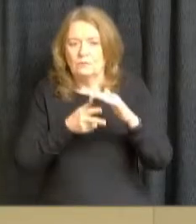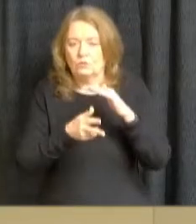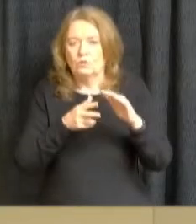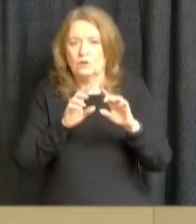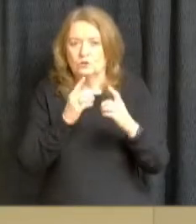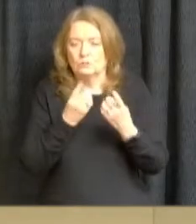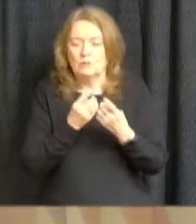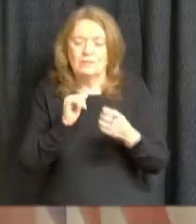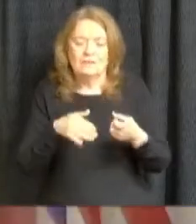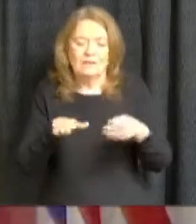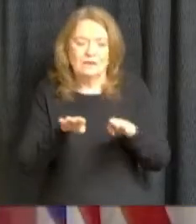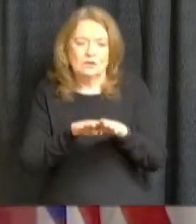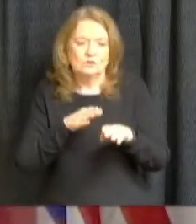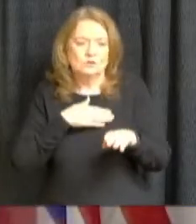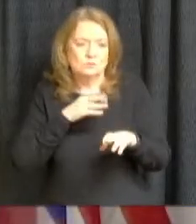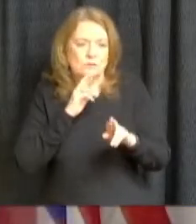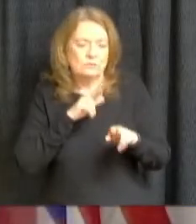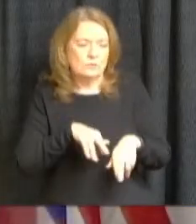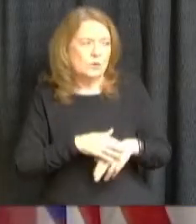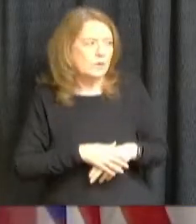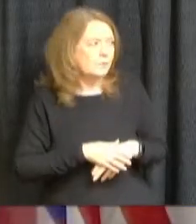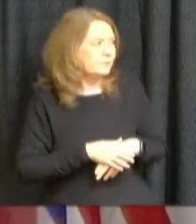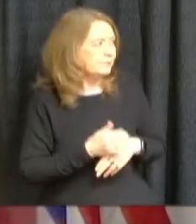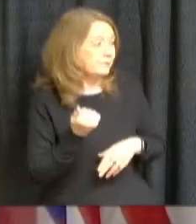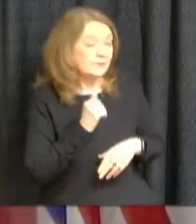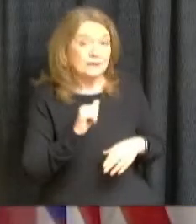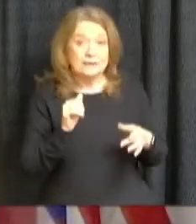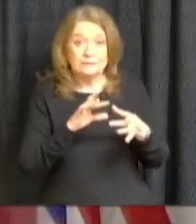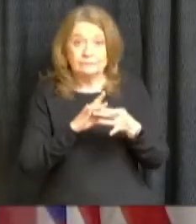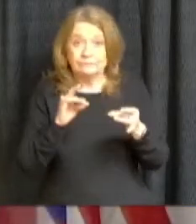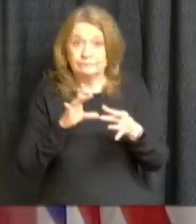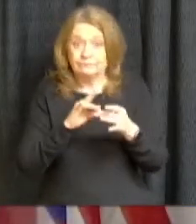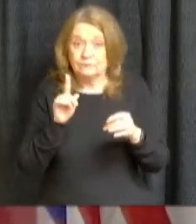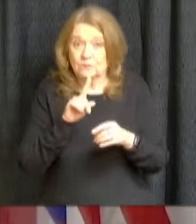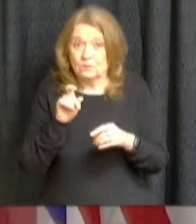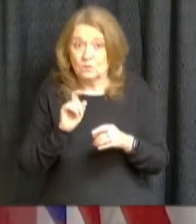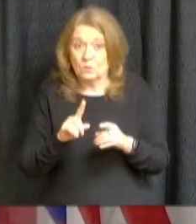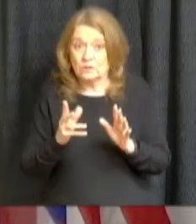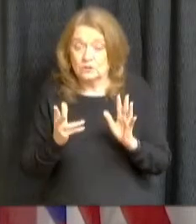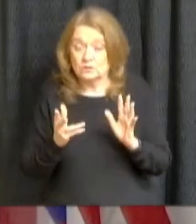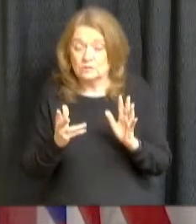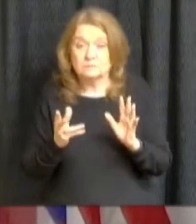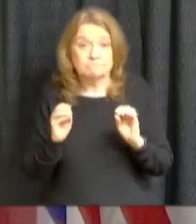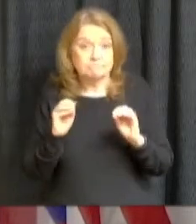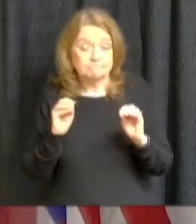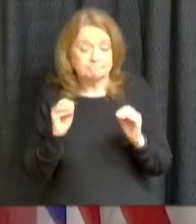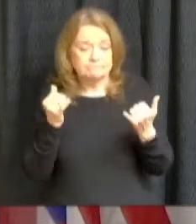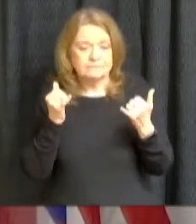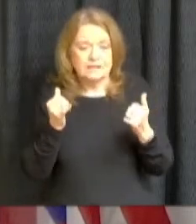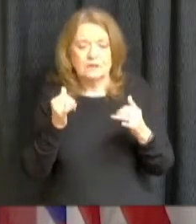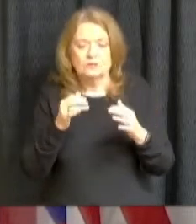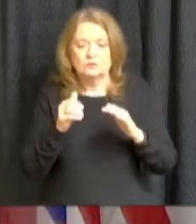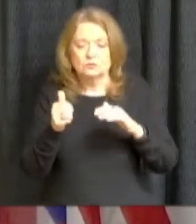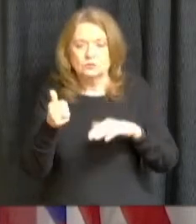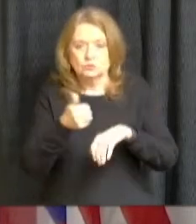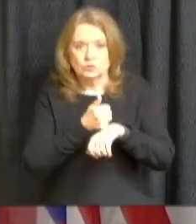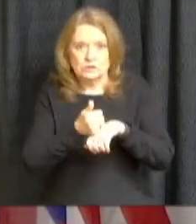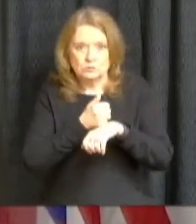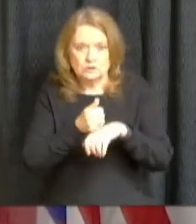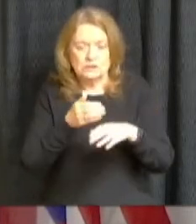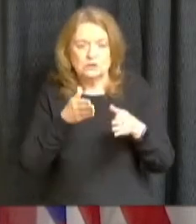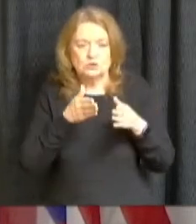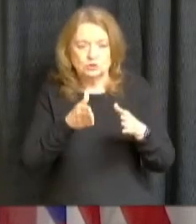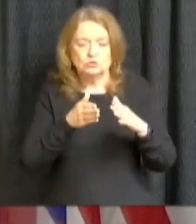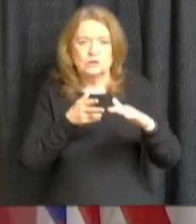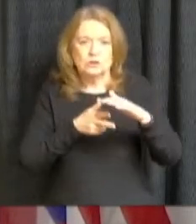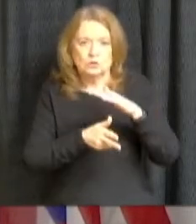that concludes my report, Mayor. Thank you. Any comment or question regarding this committee report? Seeing none, we're ready for the Transportation Streets